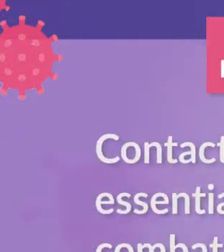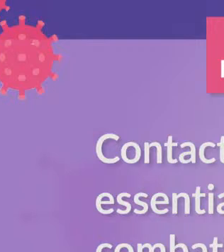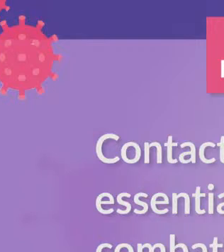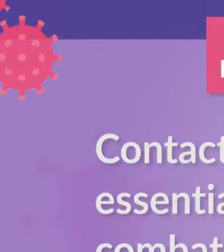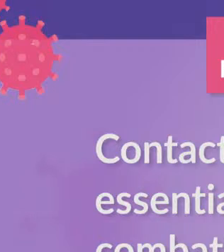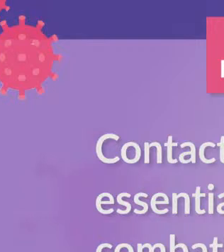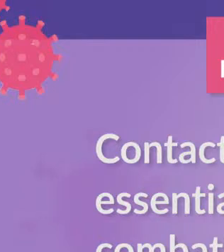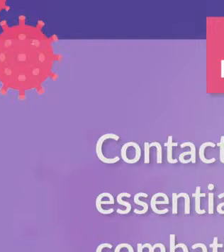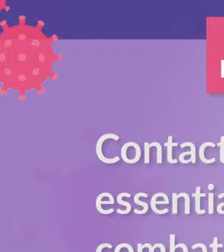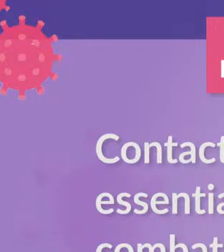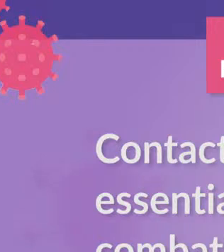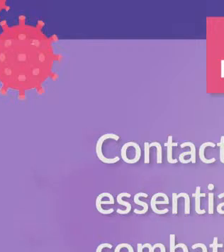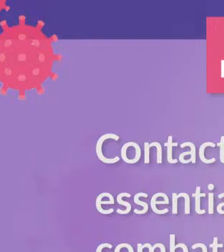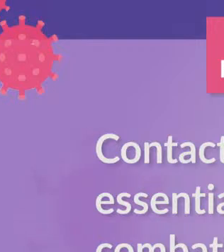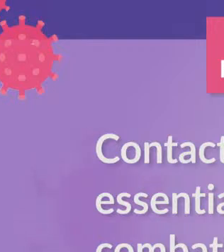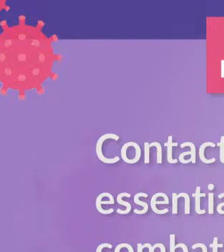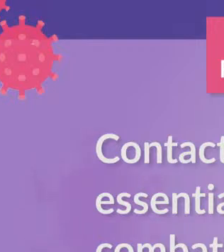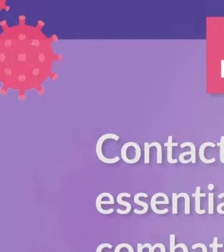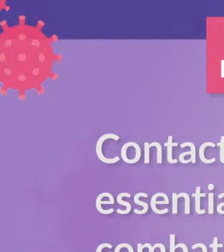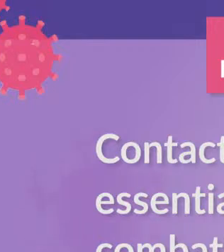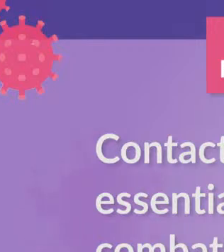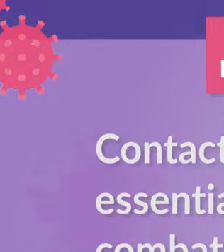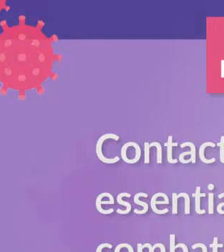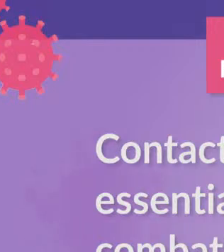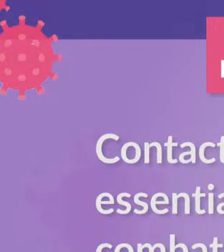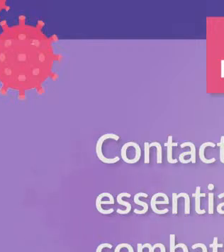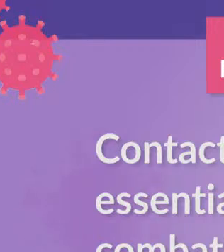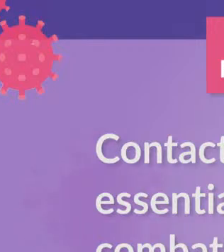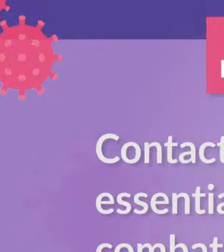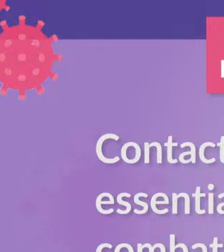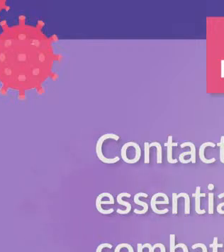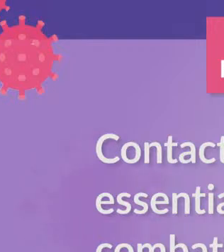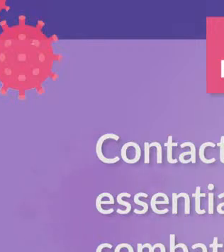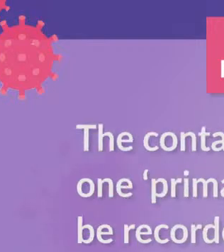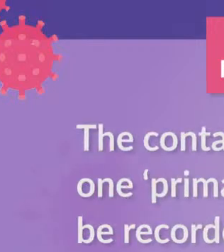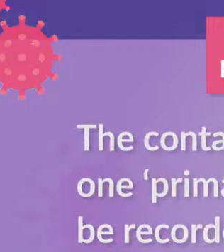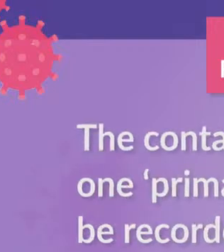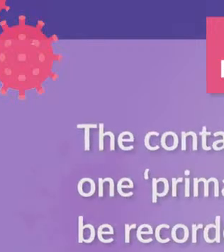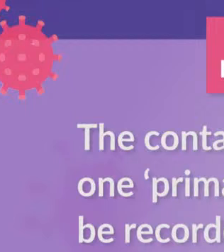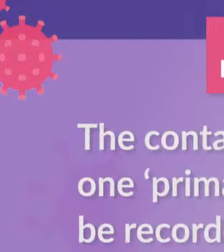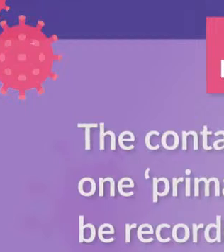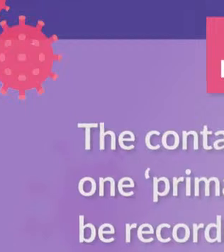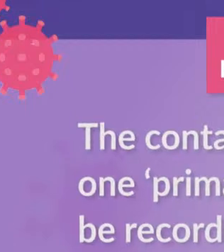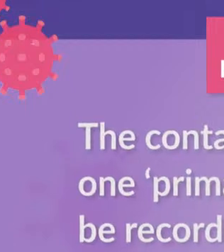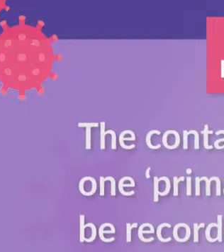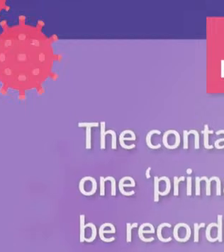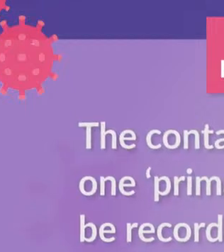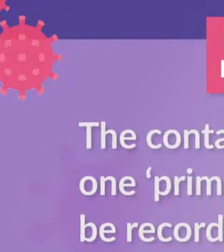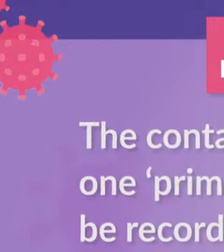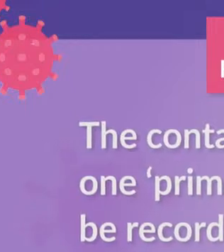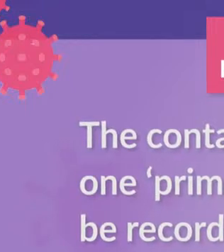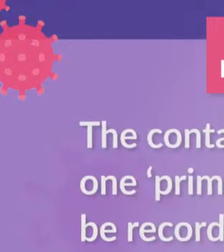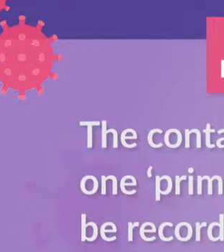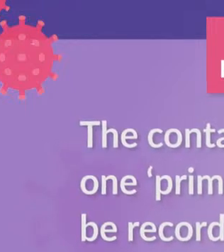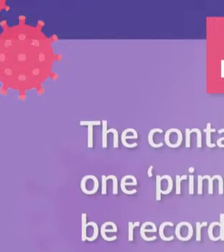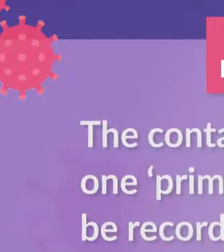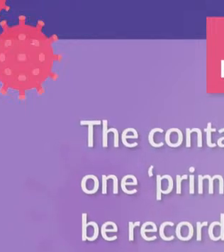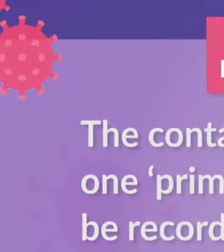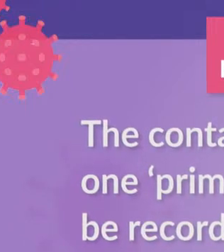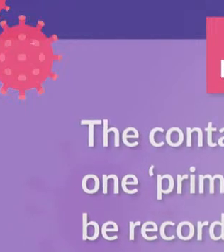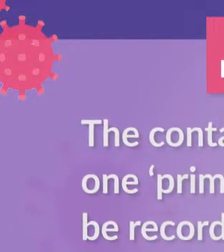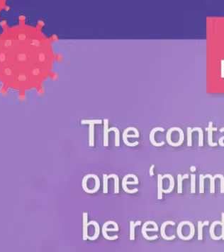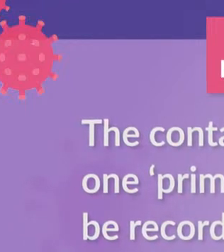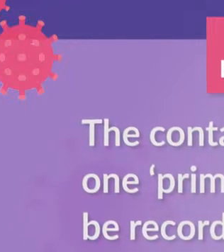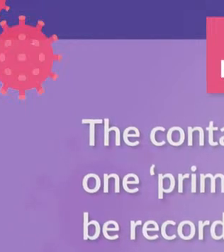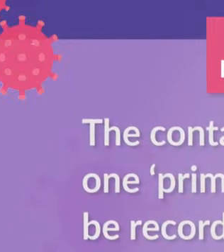Contact tracing is an essential part of combating any outbreak of communicable disease. Therefore, the contact details of one